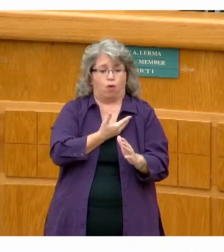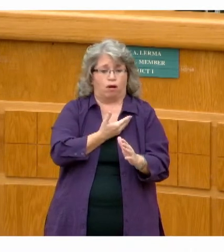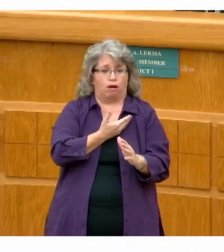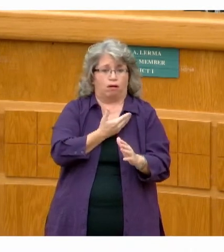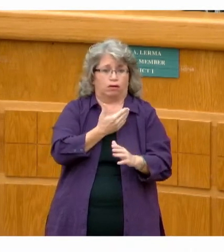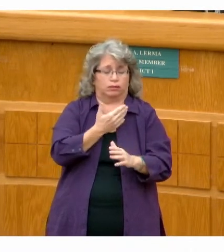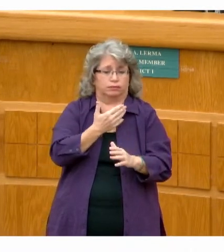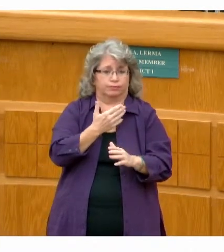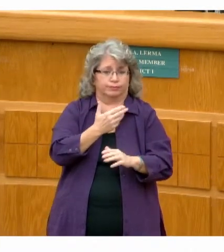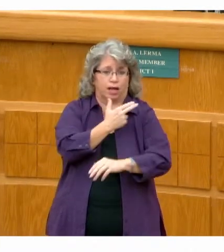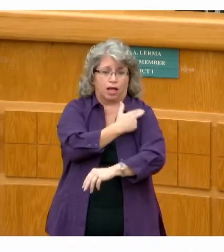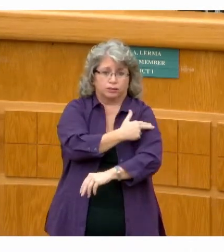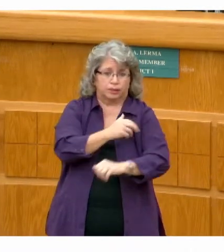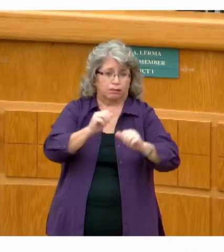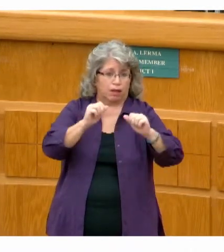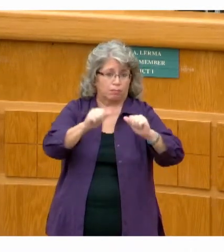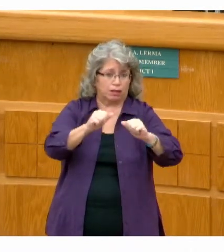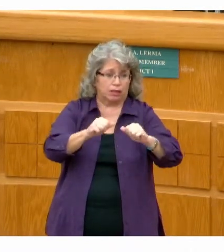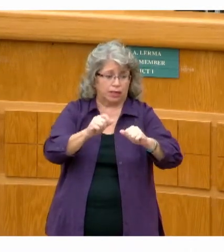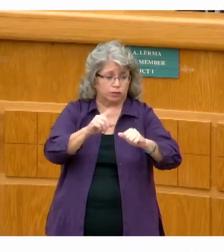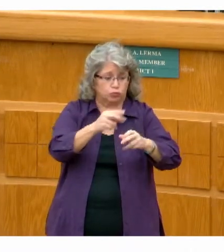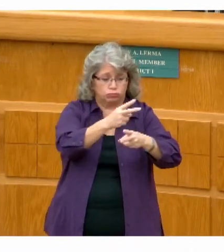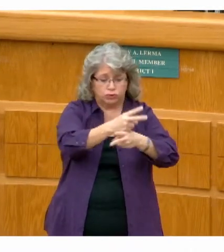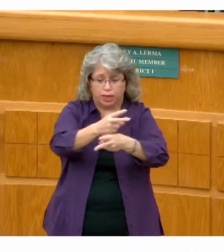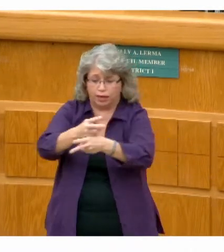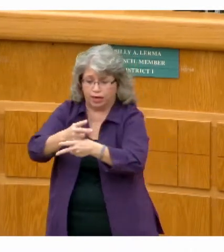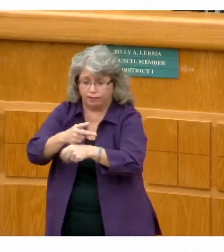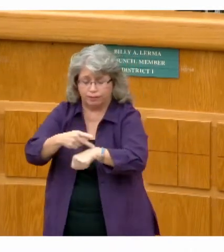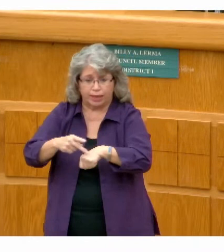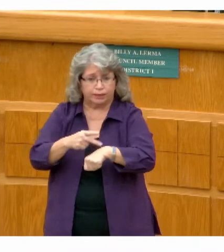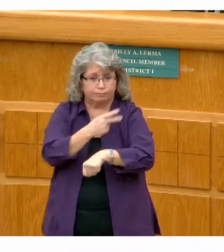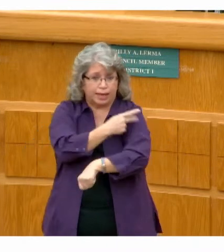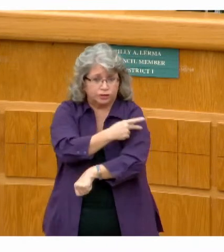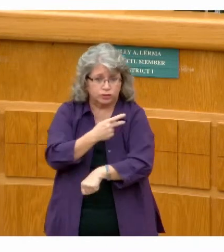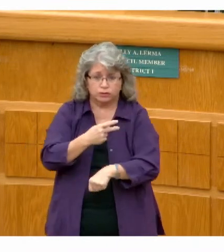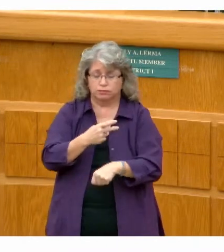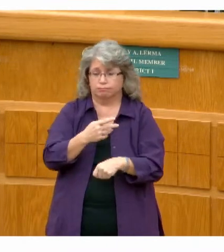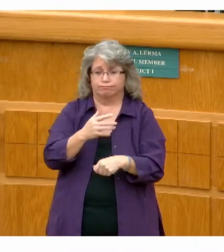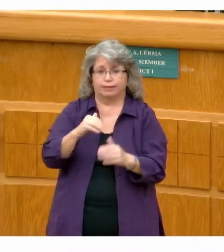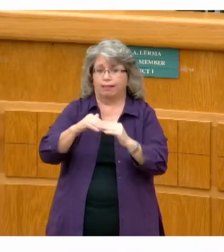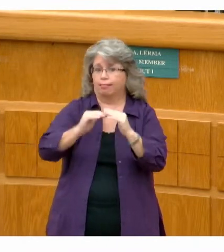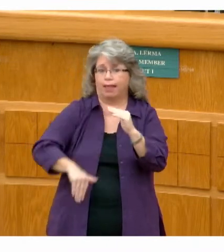capacity is lower right now than it was during the last few